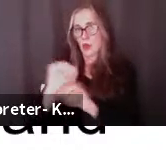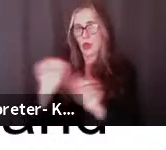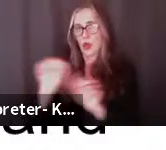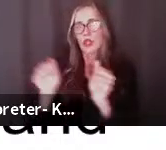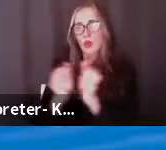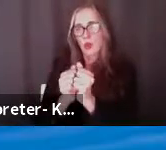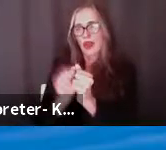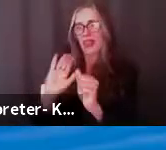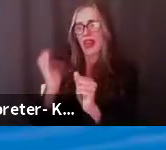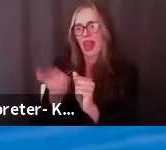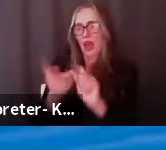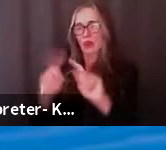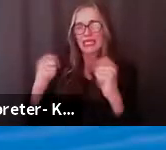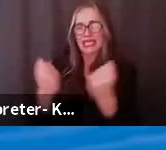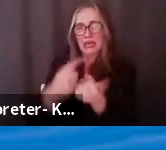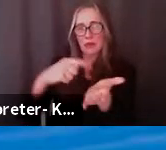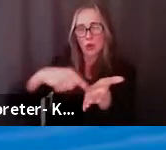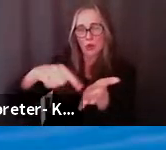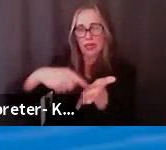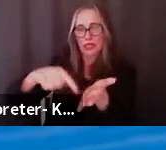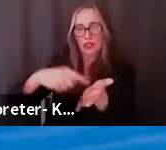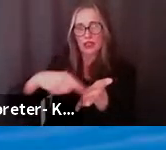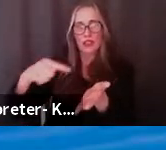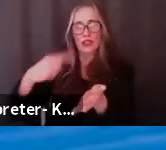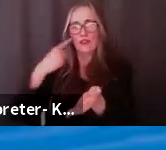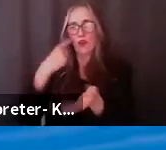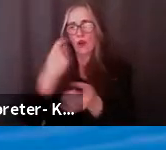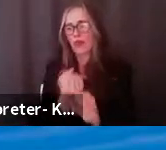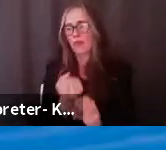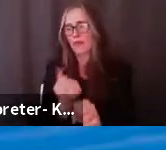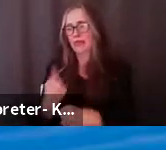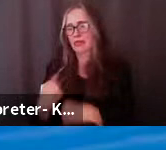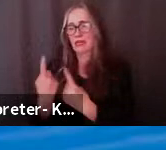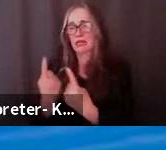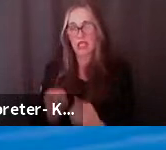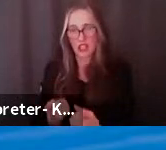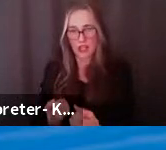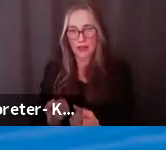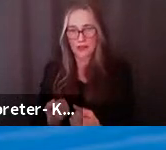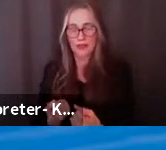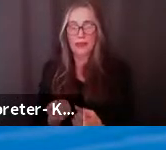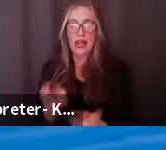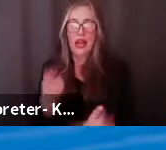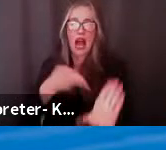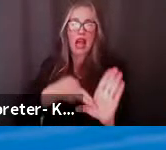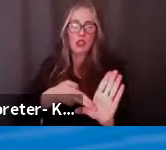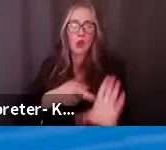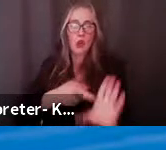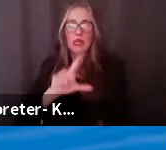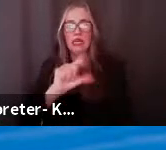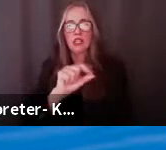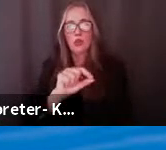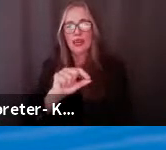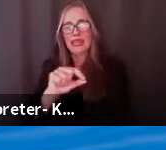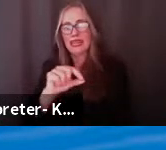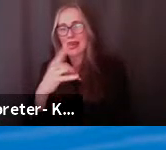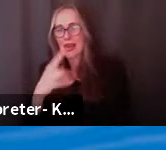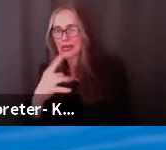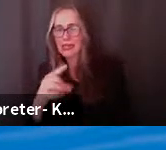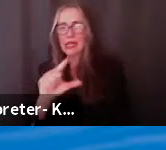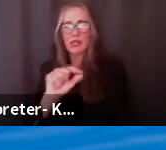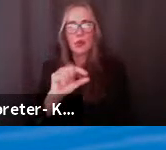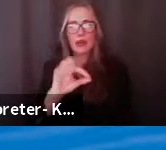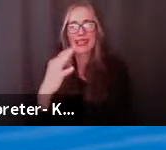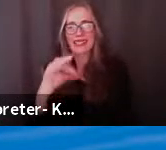social justice lab for the past year i first joined ssj in 2018 2019 as in the